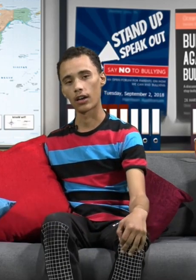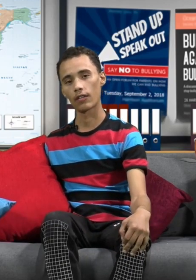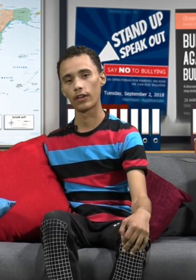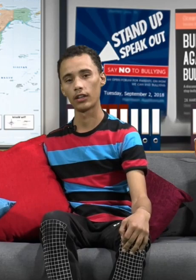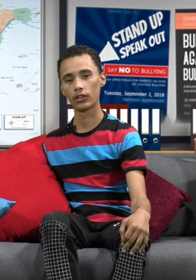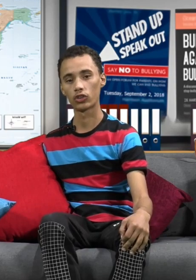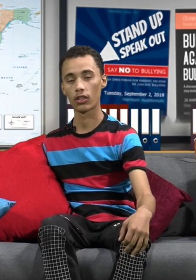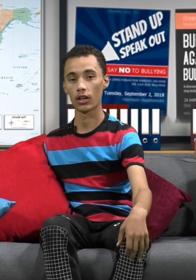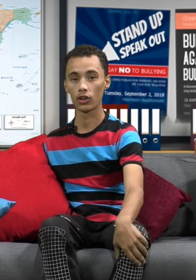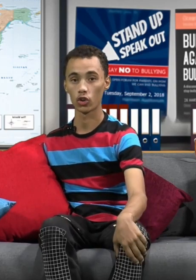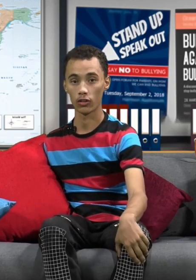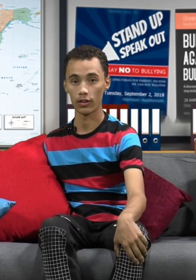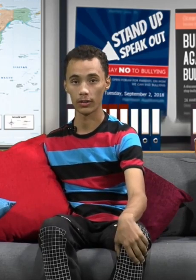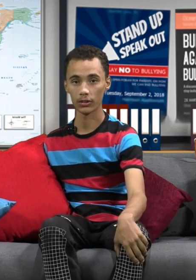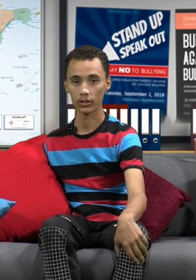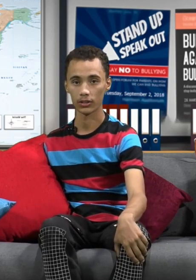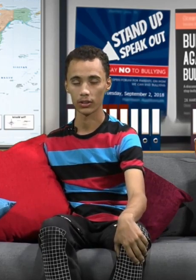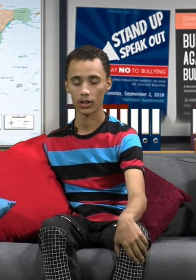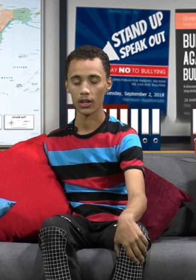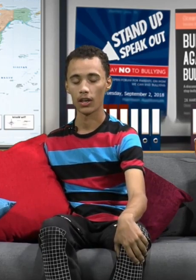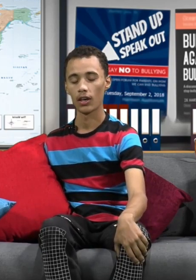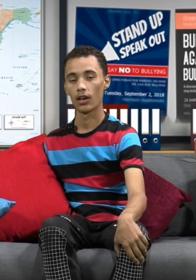I've currently finished 3 short films